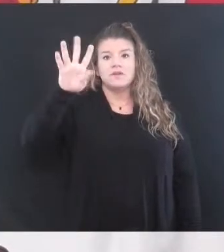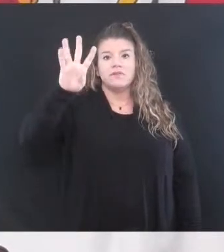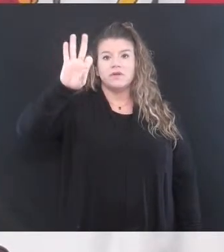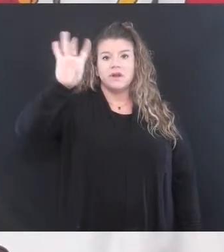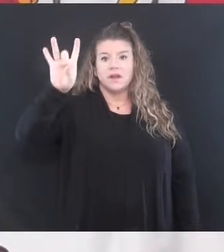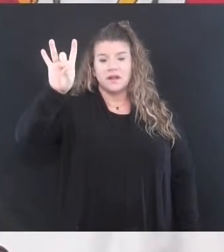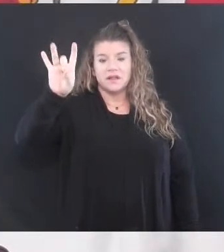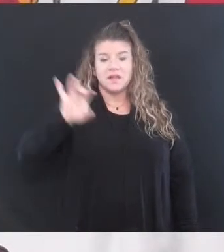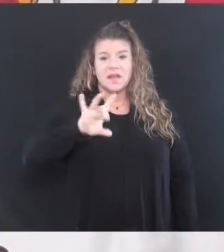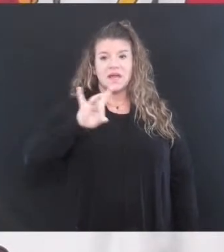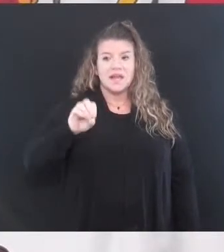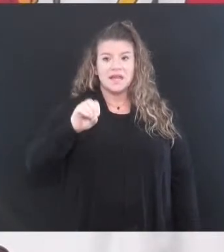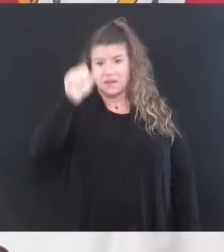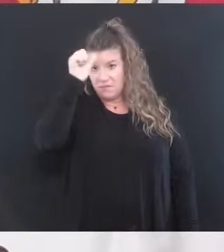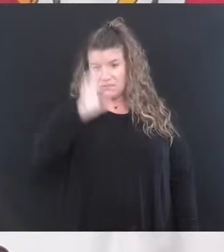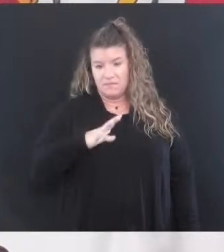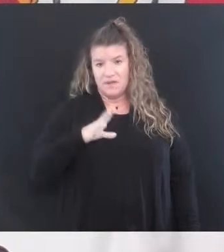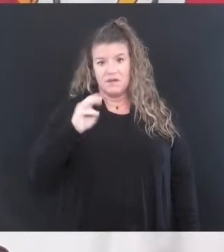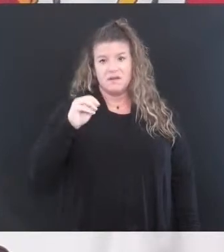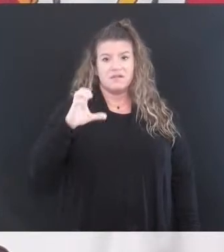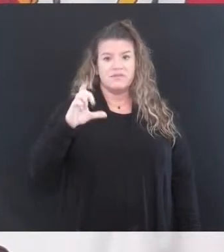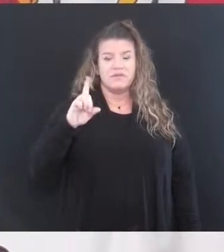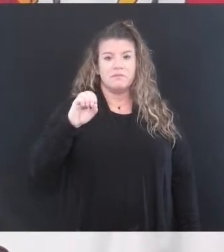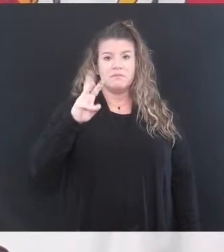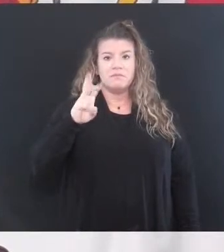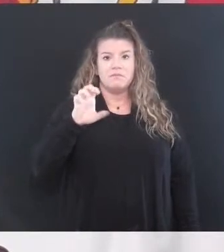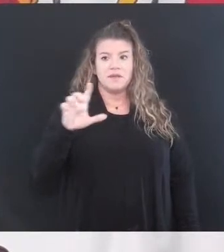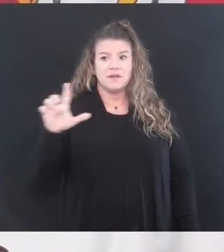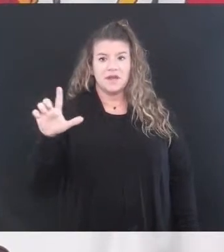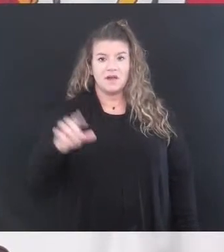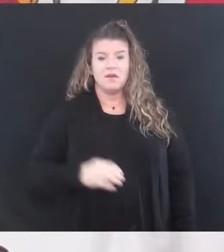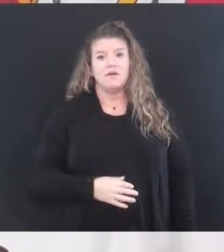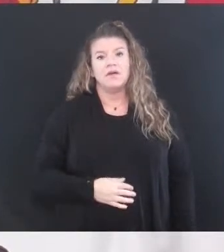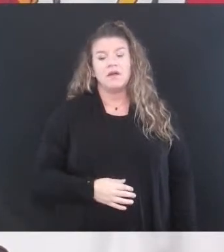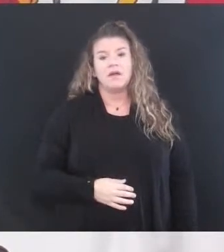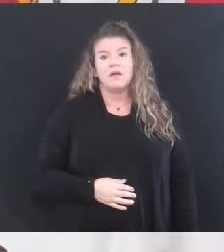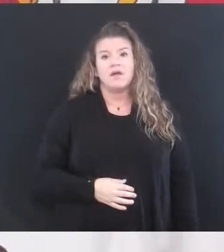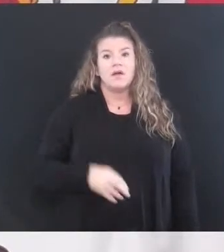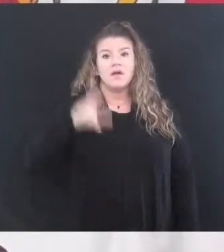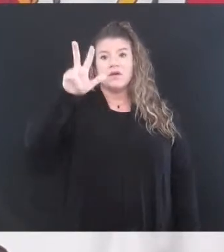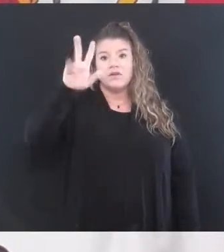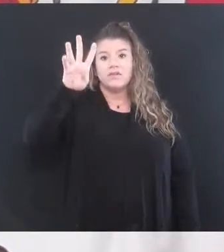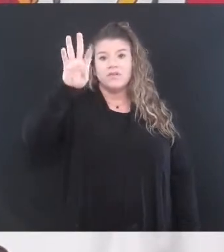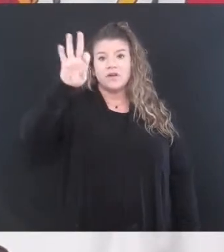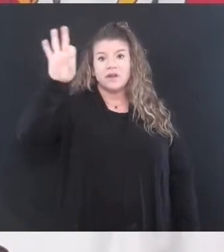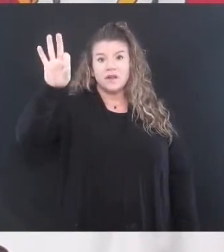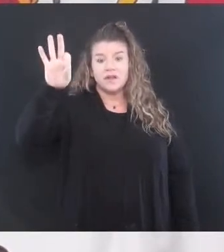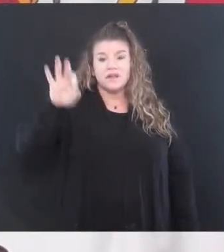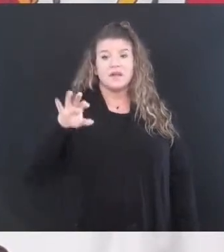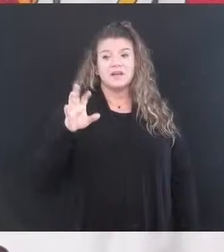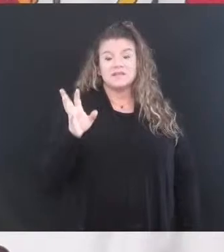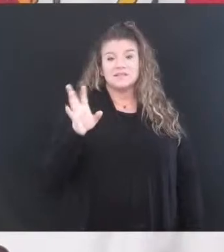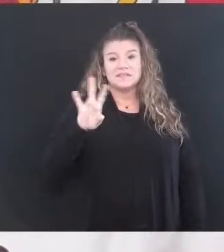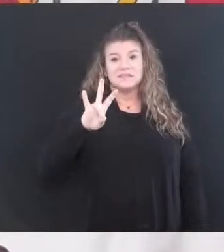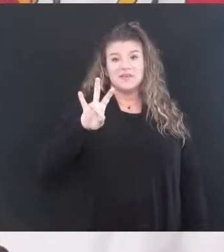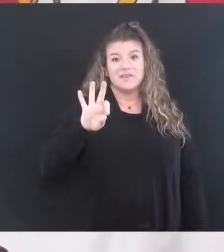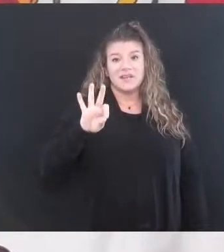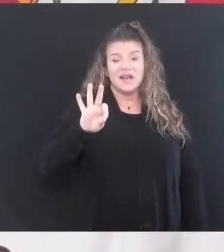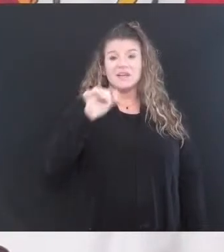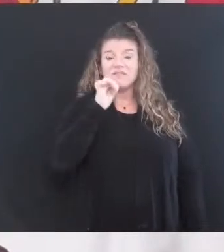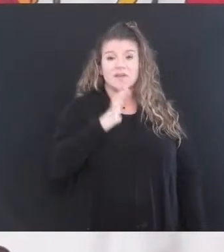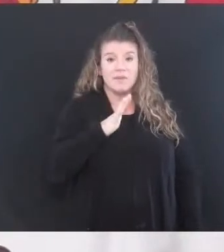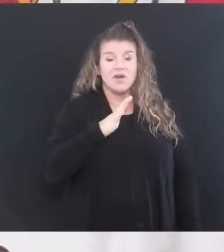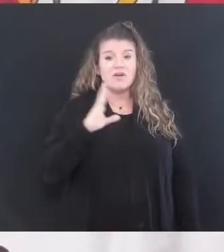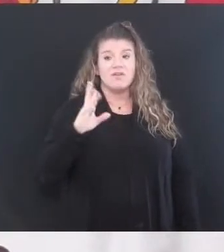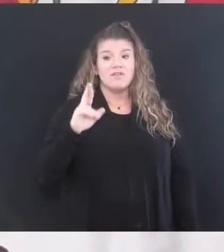3,498th death, an 80-year-old male from McDowell County. The 3,499th death is a 79-year-old female